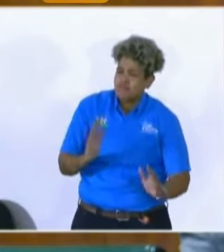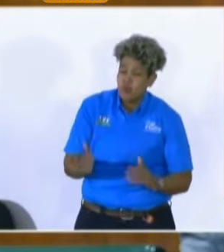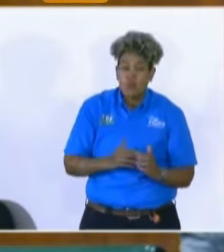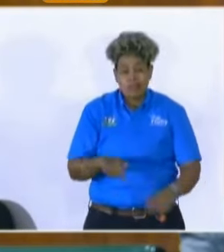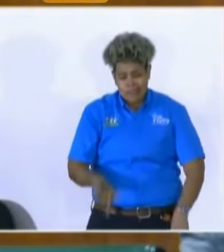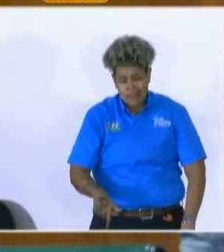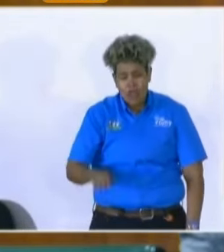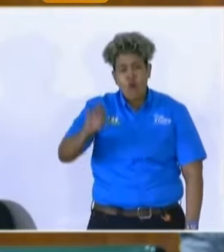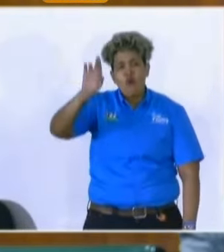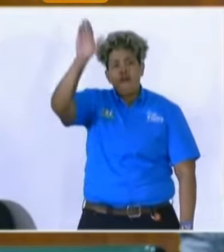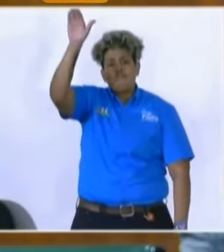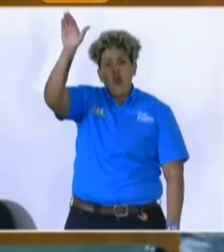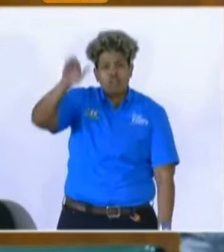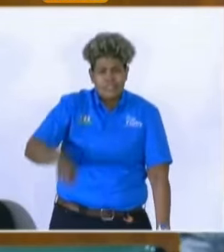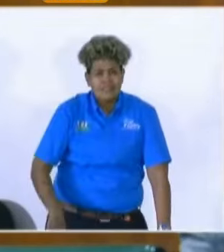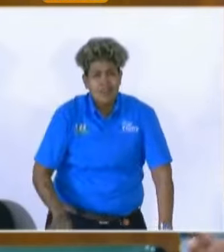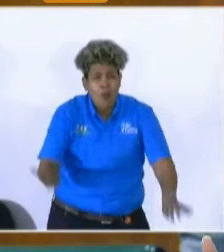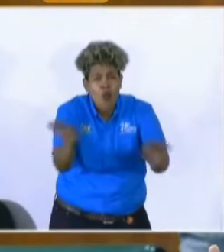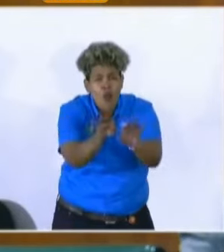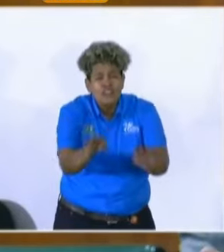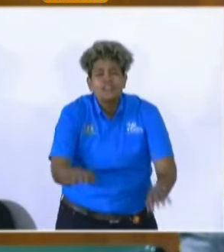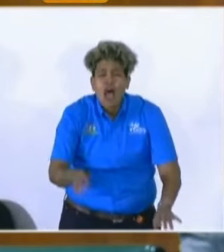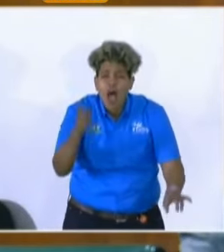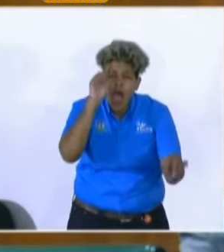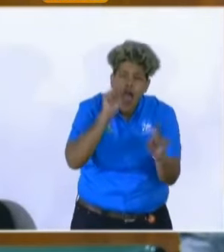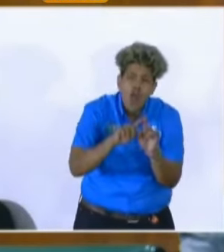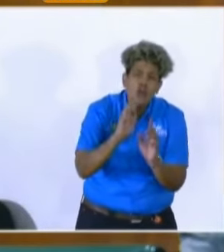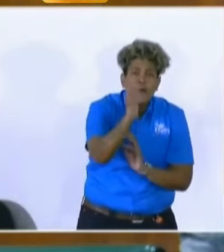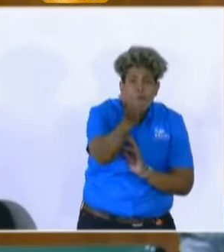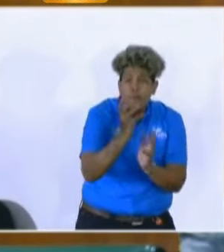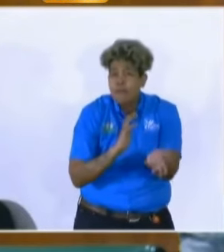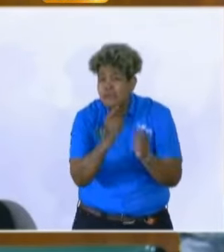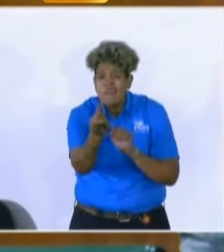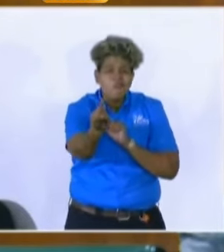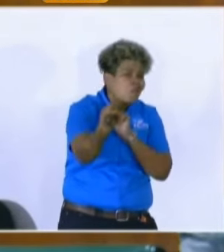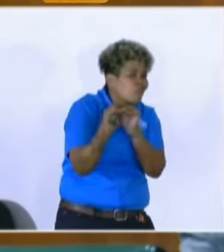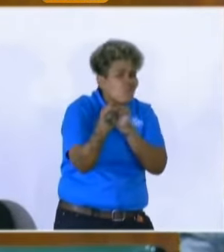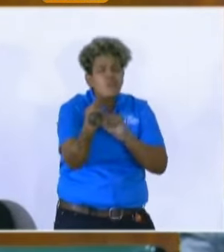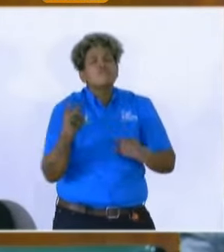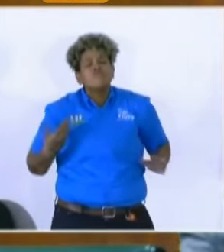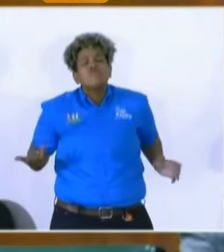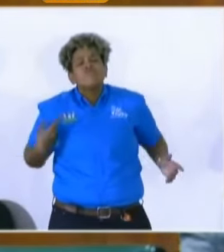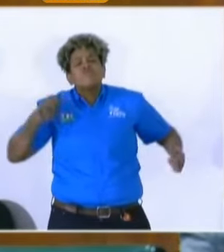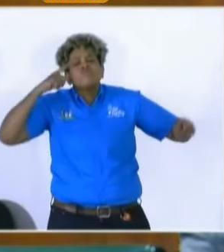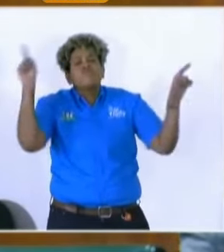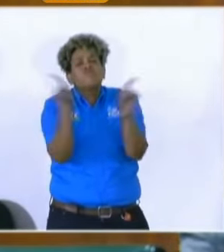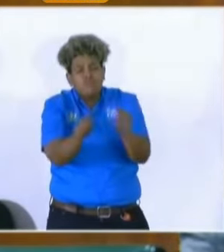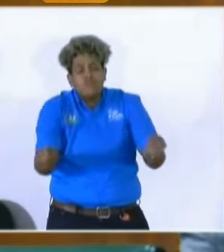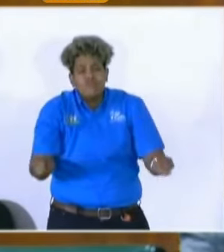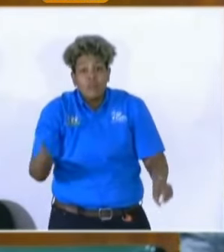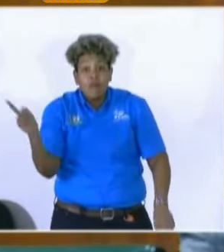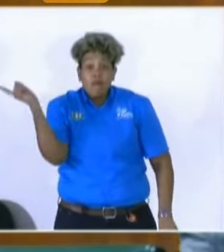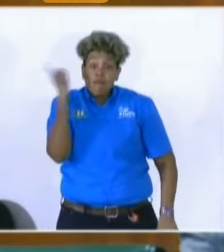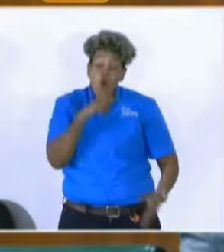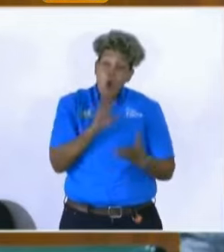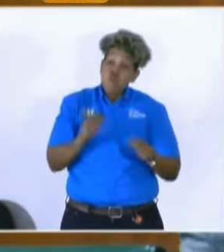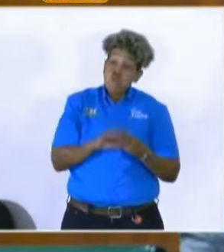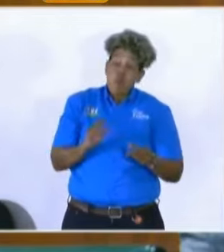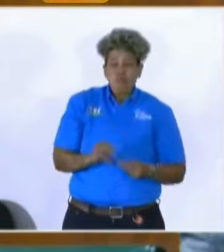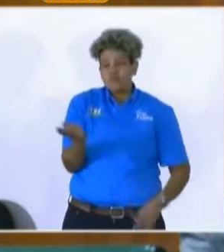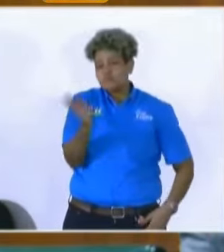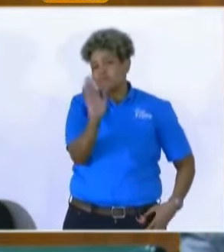abroad, while I agree with the debates and the cut and thrust of the debate, I think we have to be careful about false narratives,